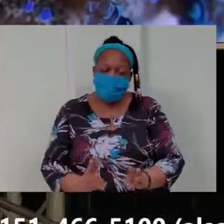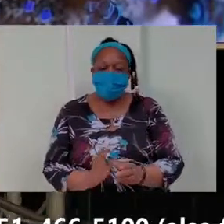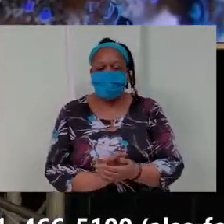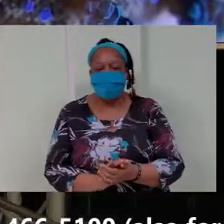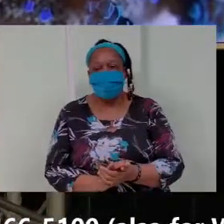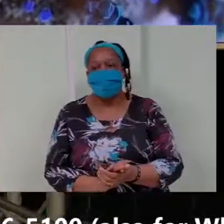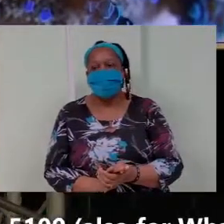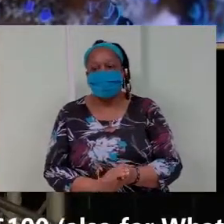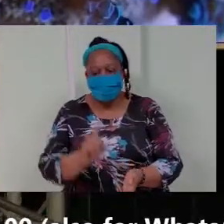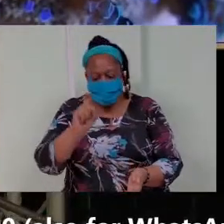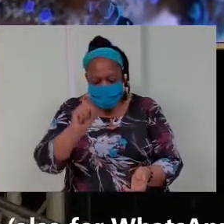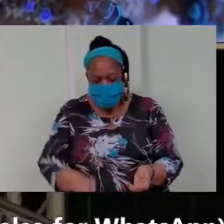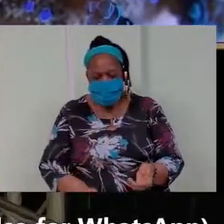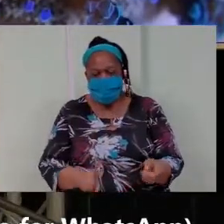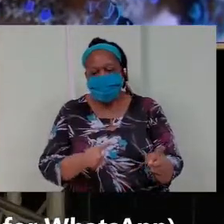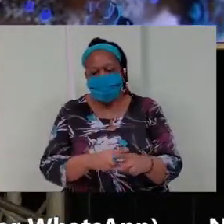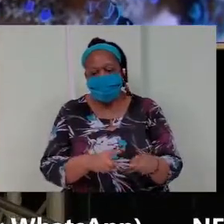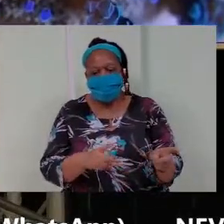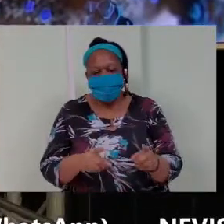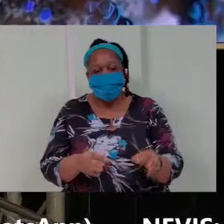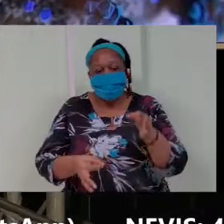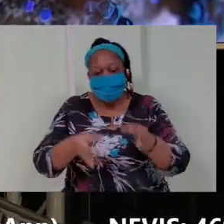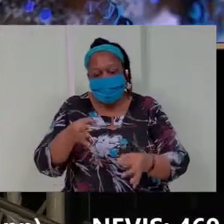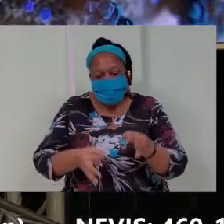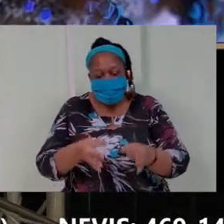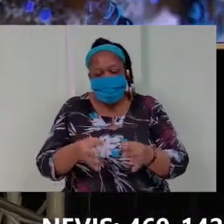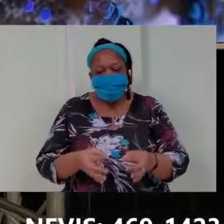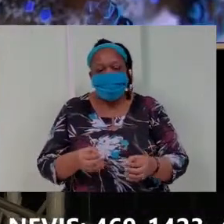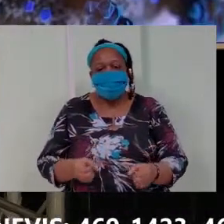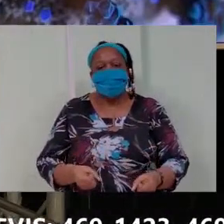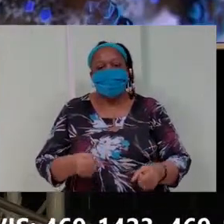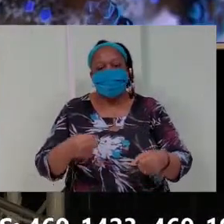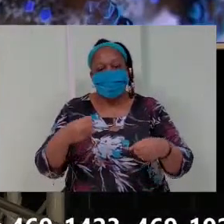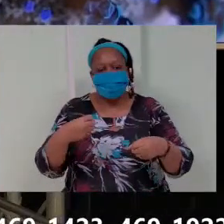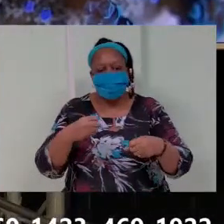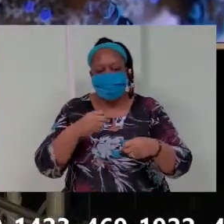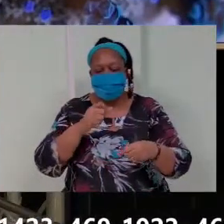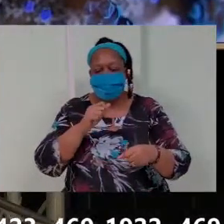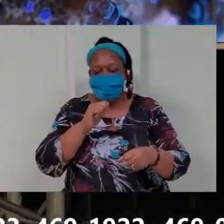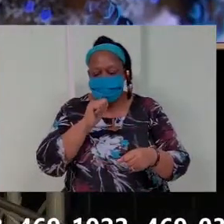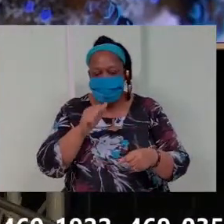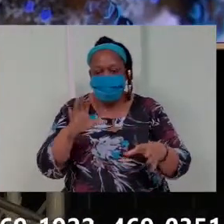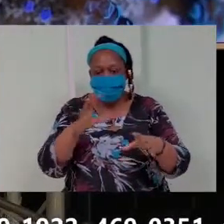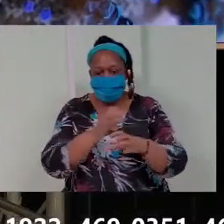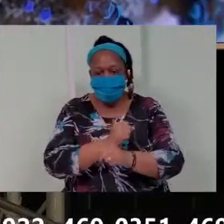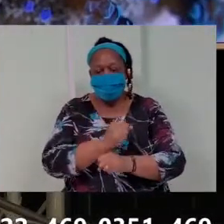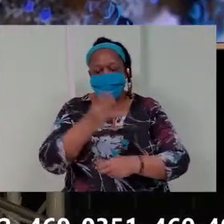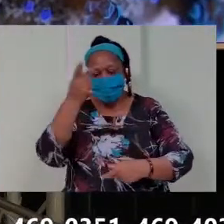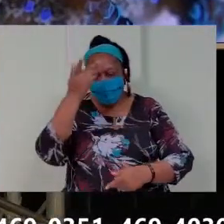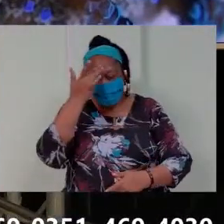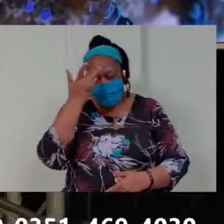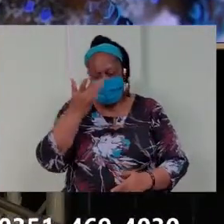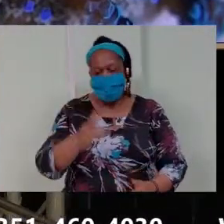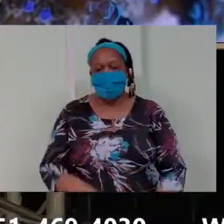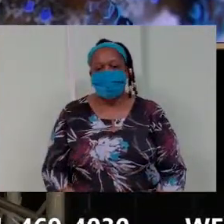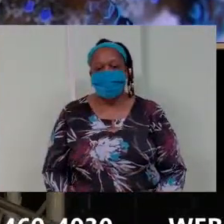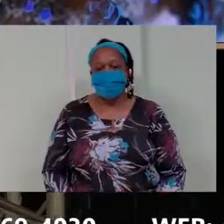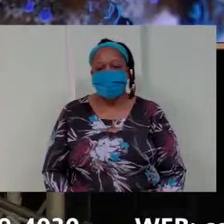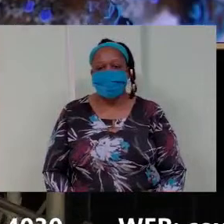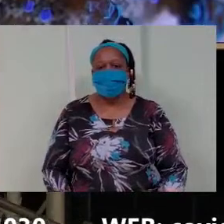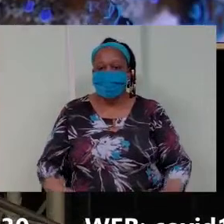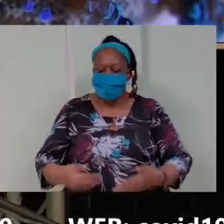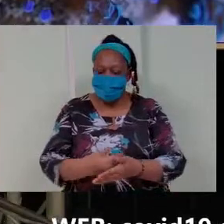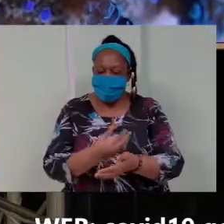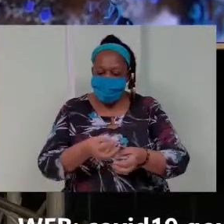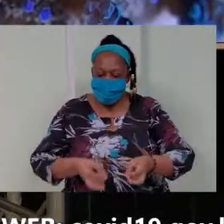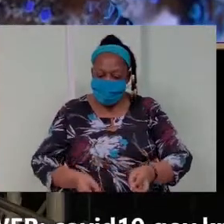therefore required if we are to avoid becoming sick. The new normal requires us to maintain a